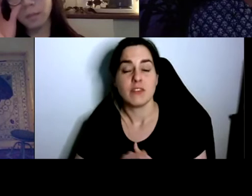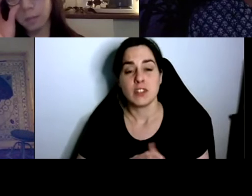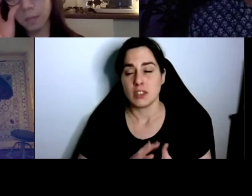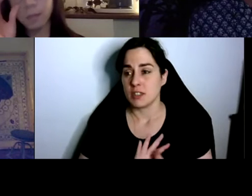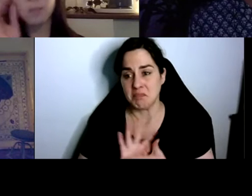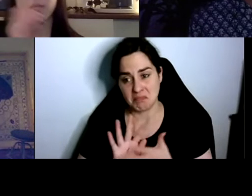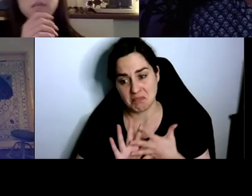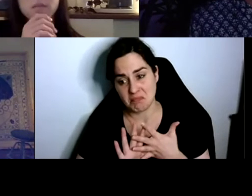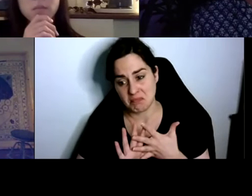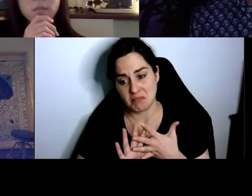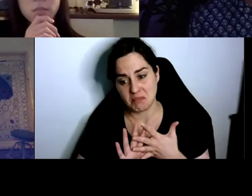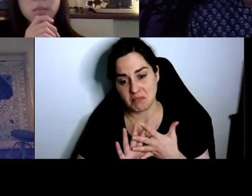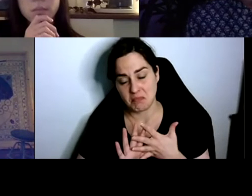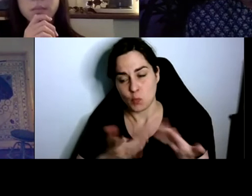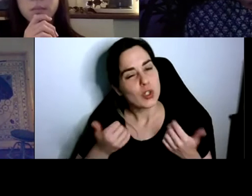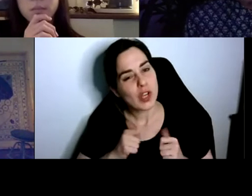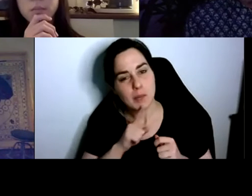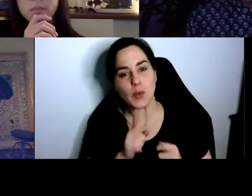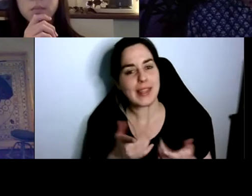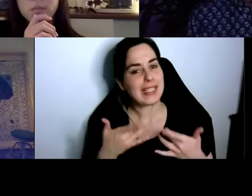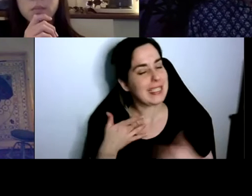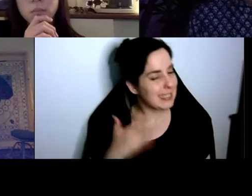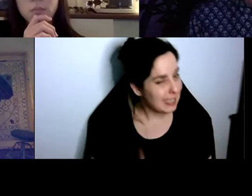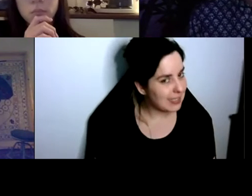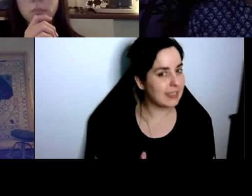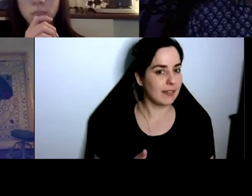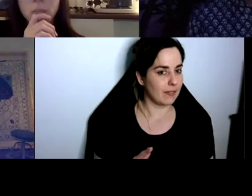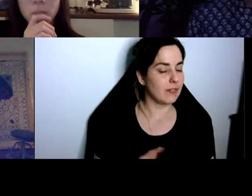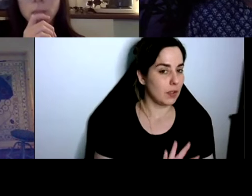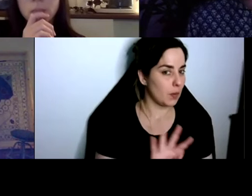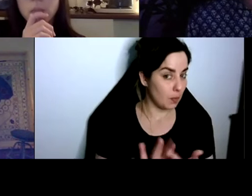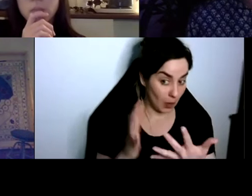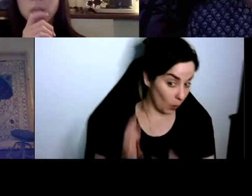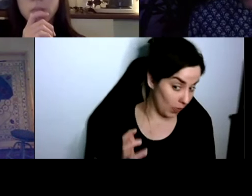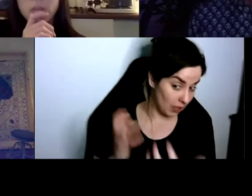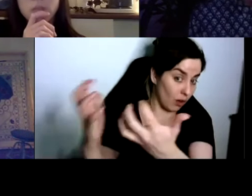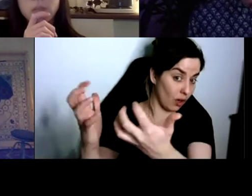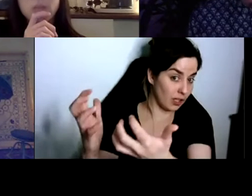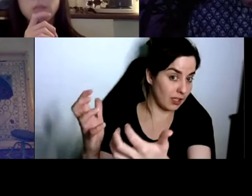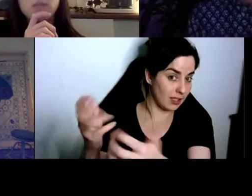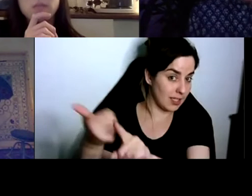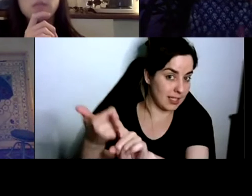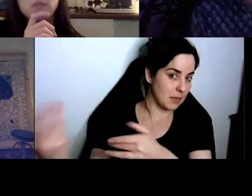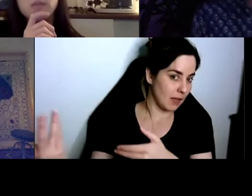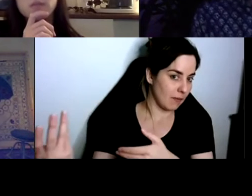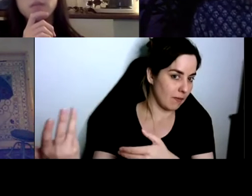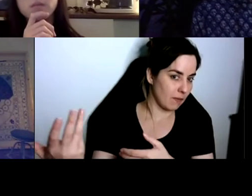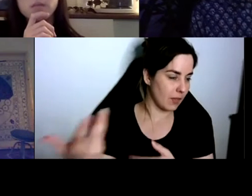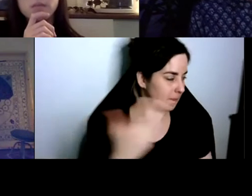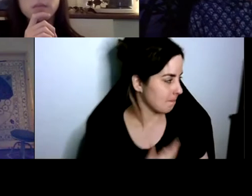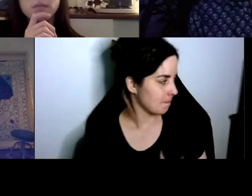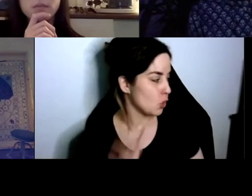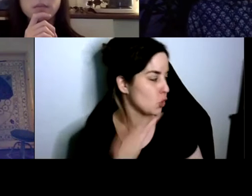to, we're trying to be sensitive to what audiences might be there for or might need in terms